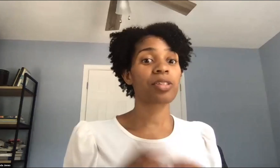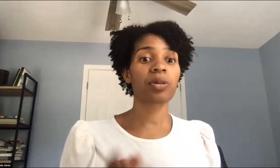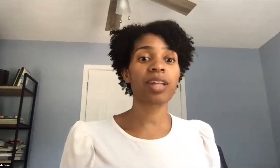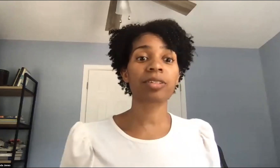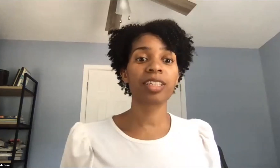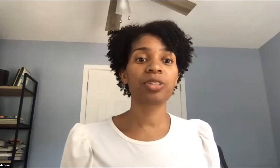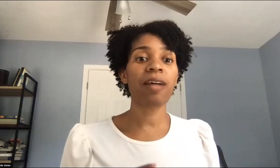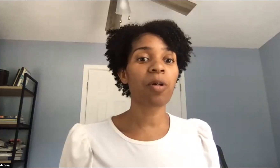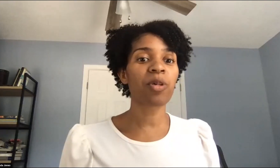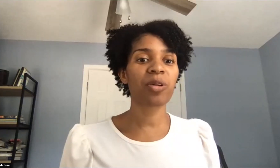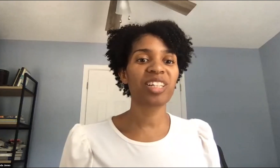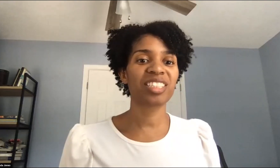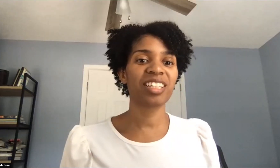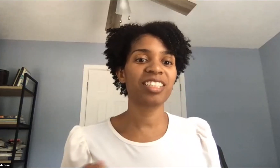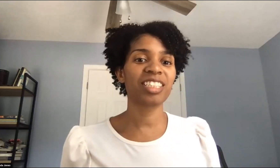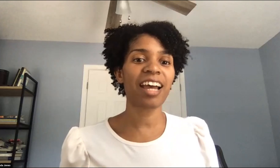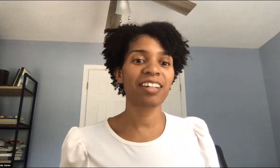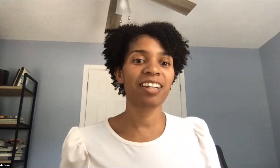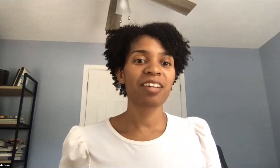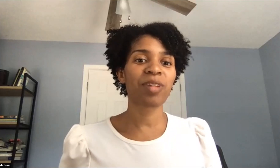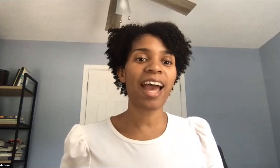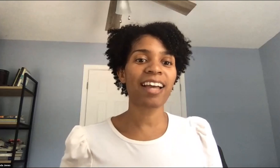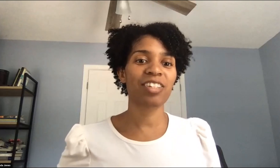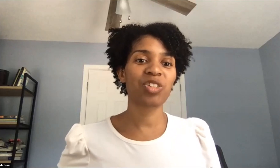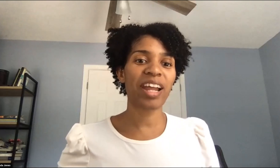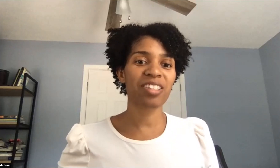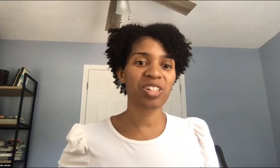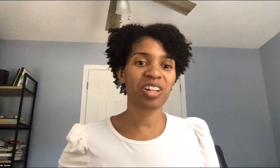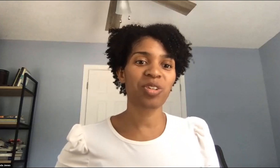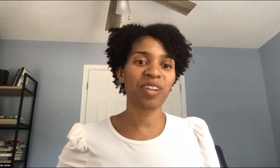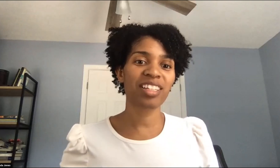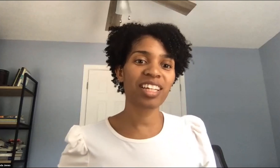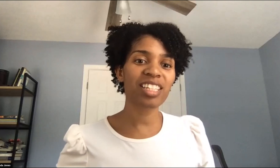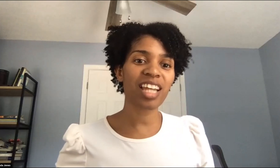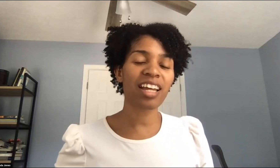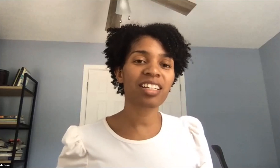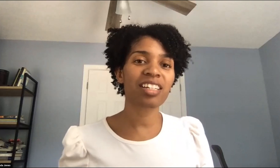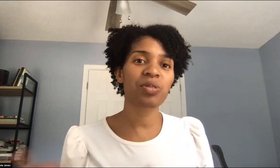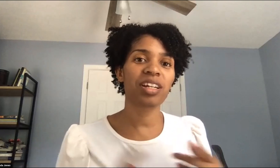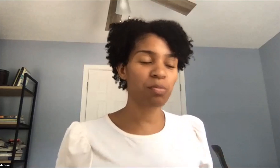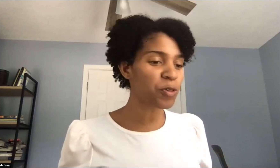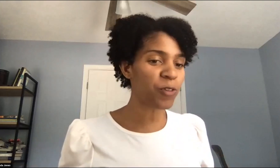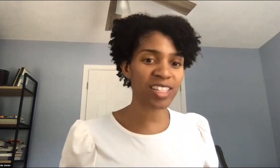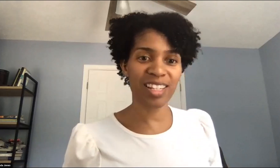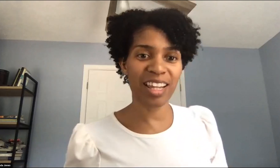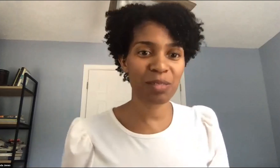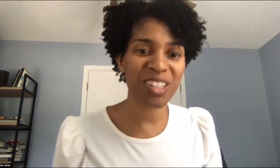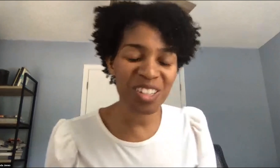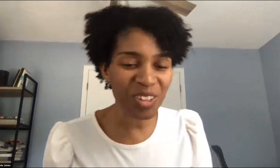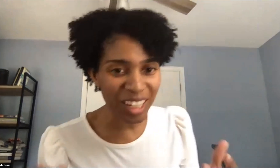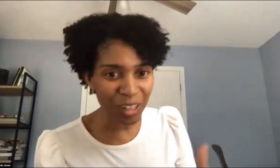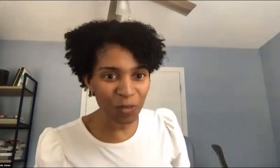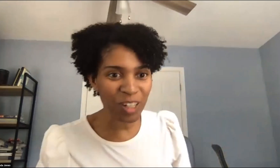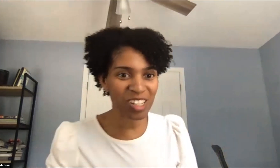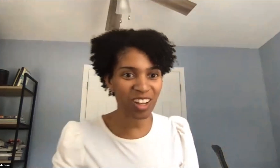right. So Dr. Lynch, you have one more question in the chat. I'm going to ask that you answer her directly in the chat because we're going to move on to the next speaker.